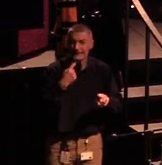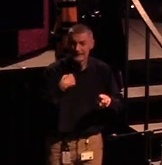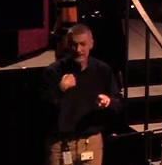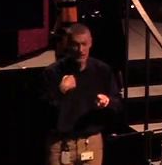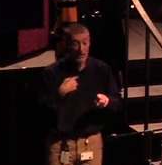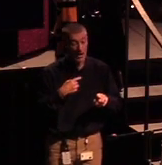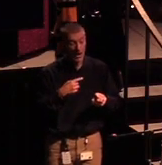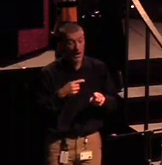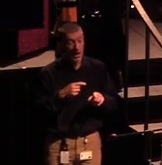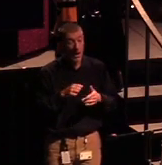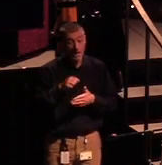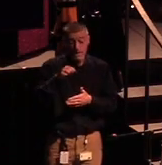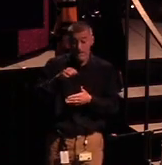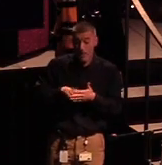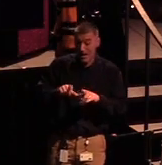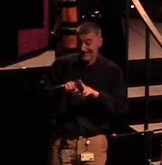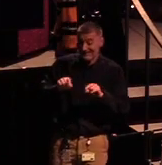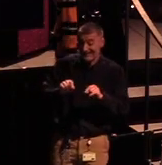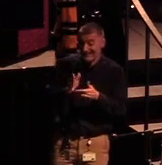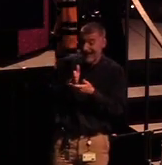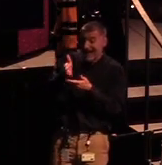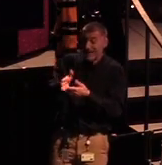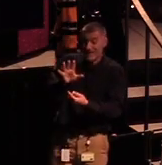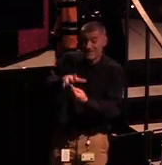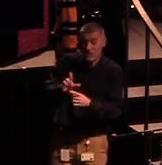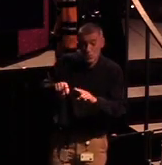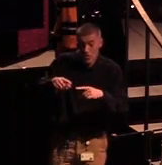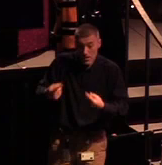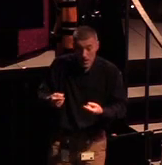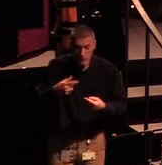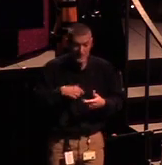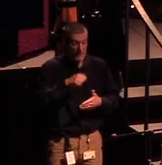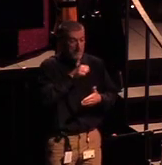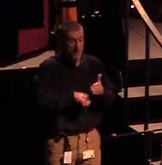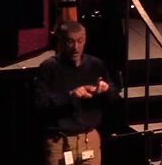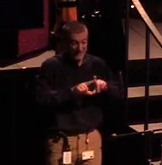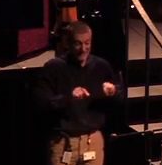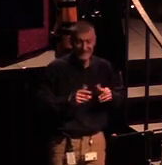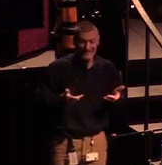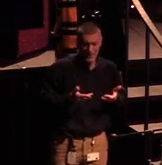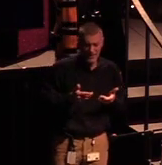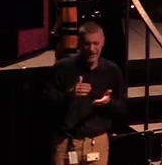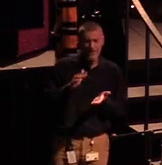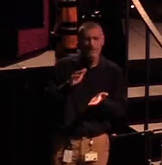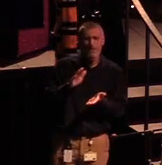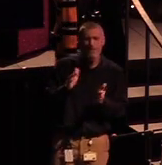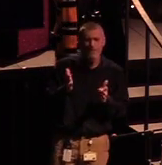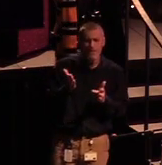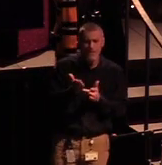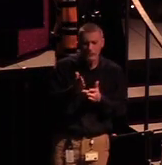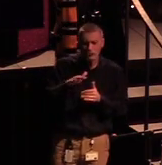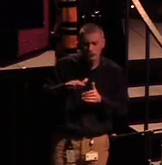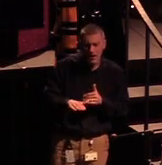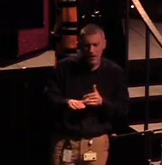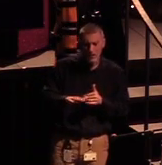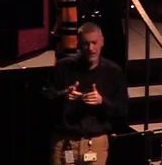unable to buy tickets from the venue's apart from whole troupe so for the shows that are on today which is middle child and sound sort row you